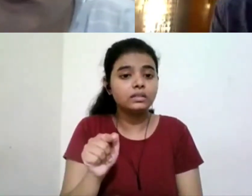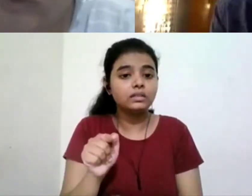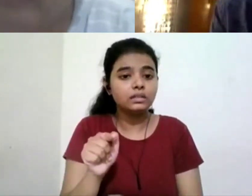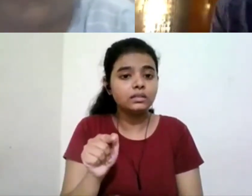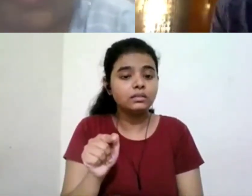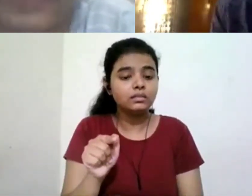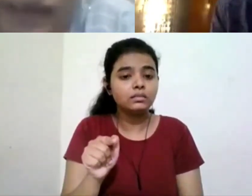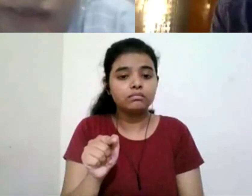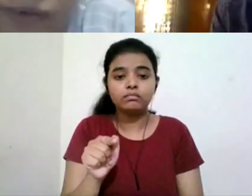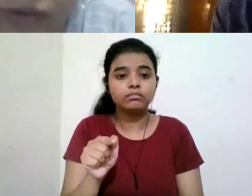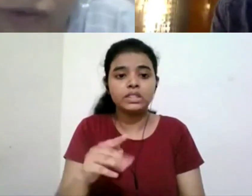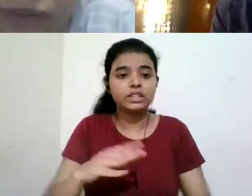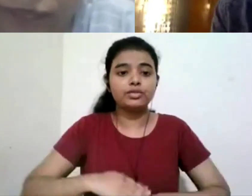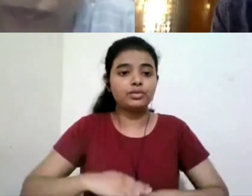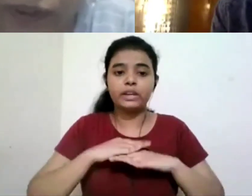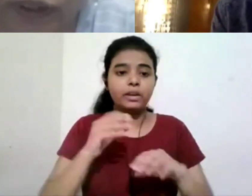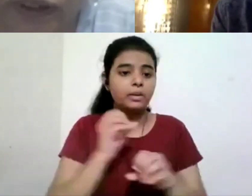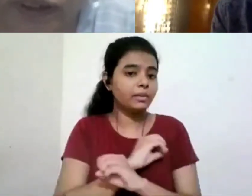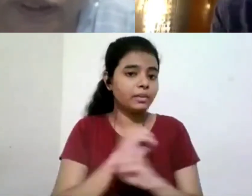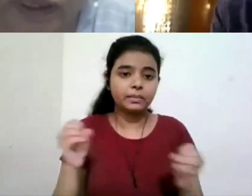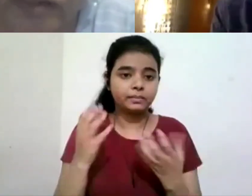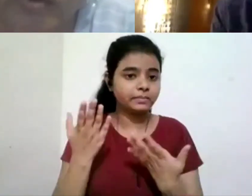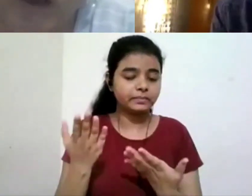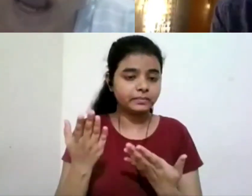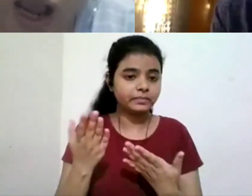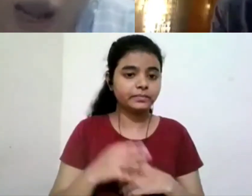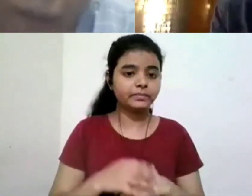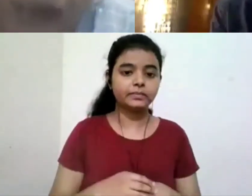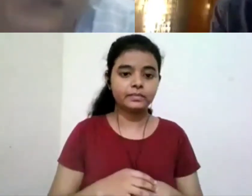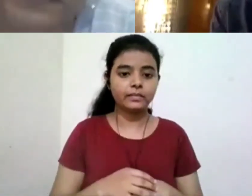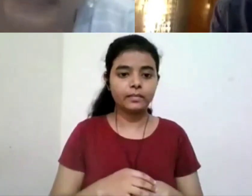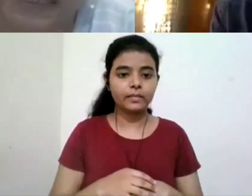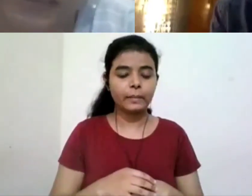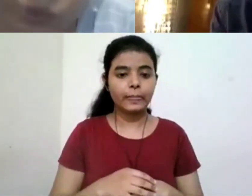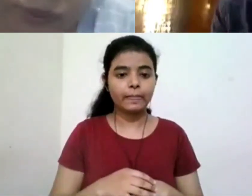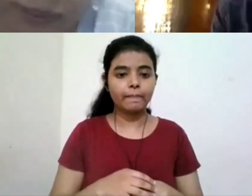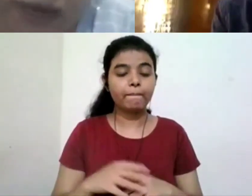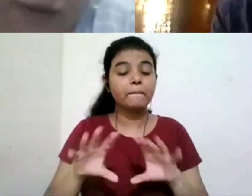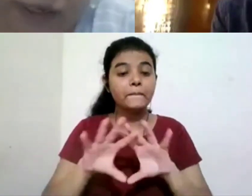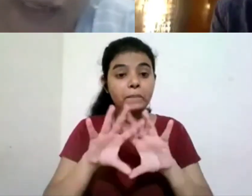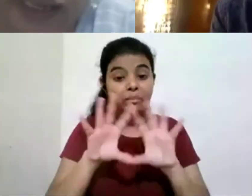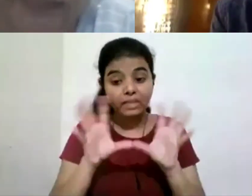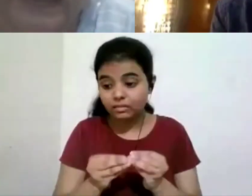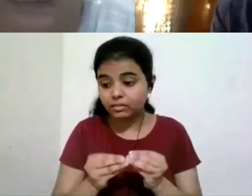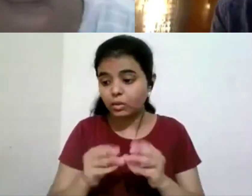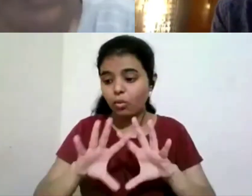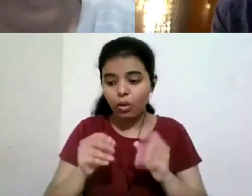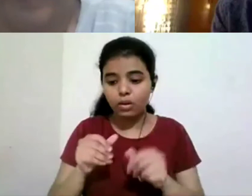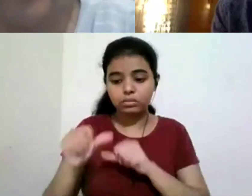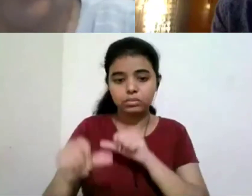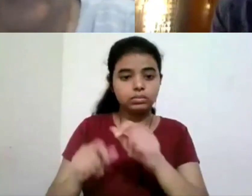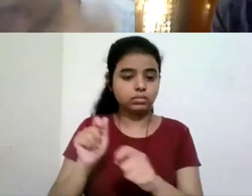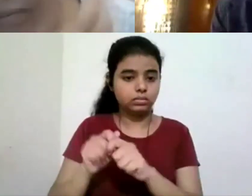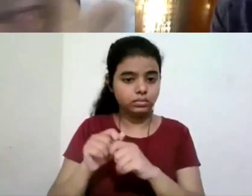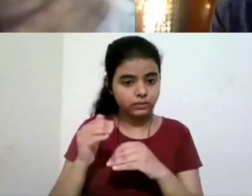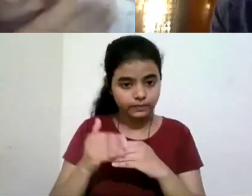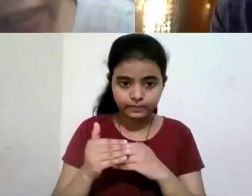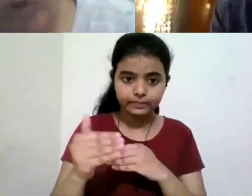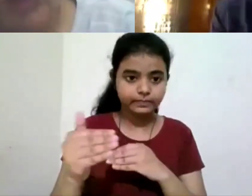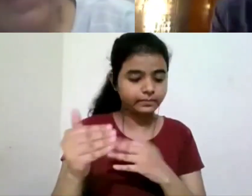they reached was not satisfactory. So amongst the things which was done, and I think even if we look